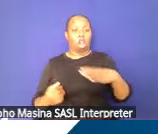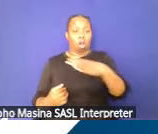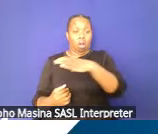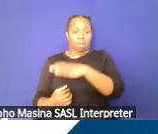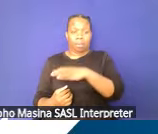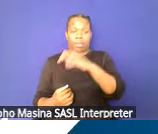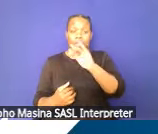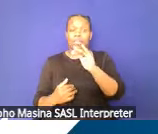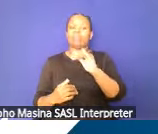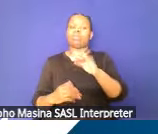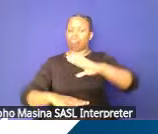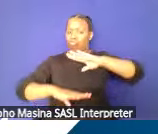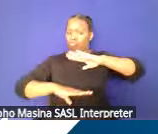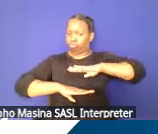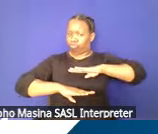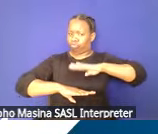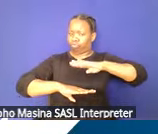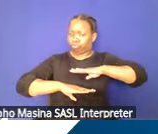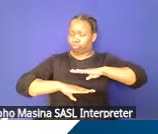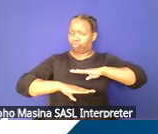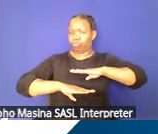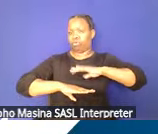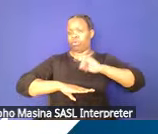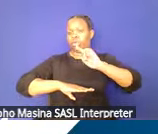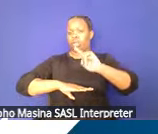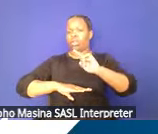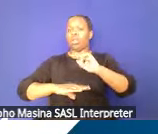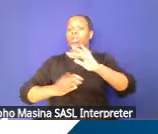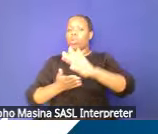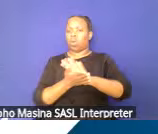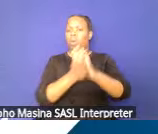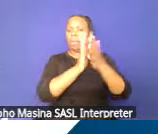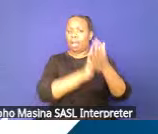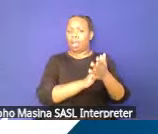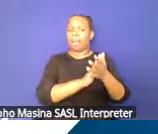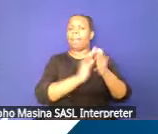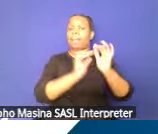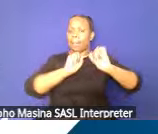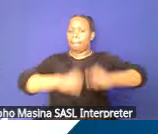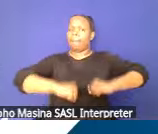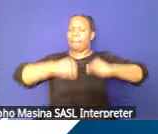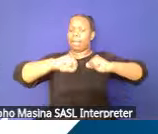satisfied intended to be permanent.